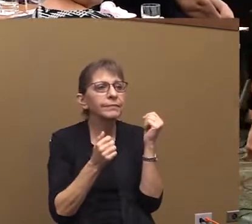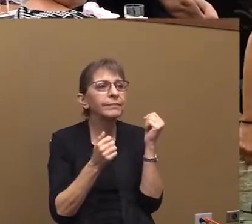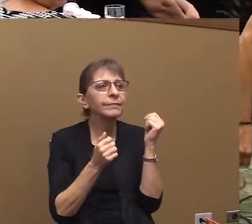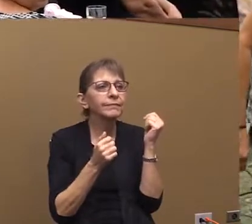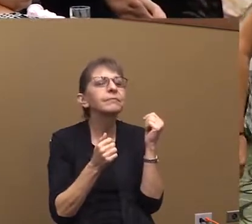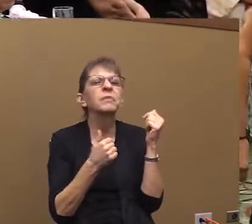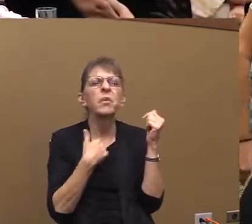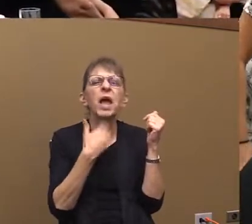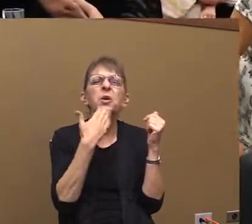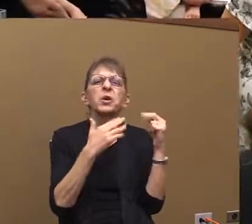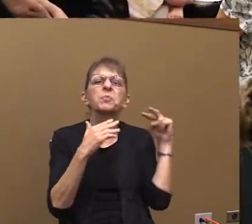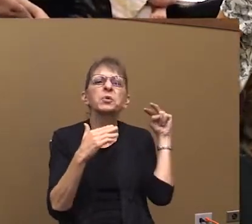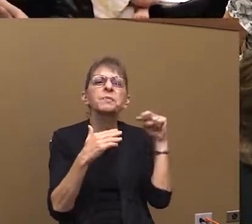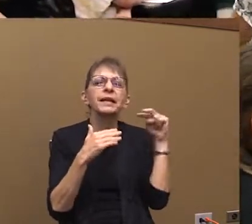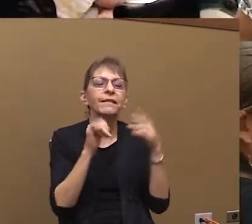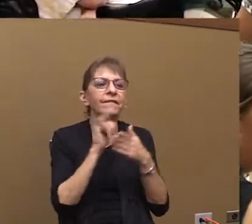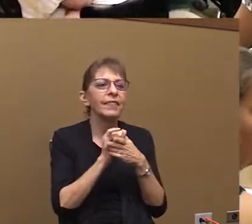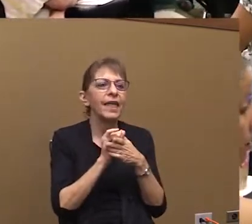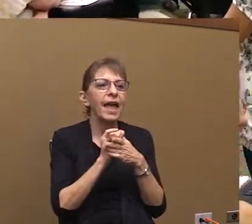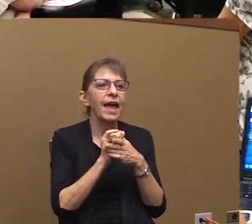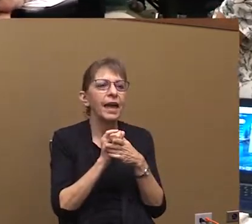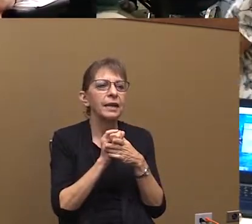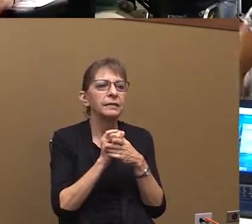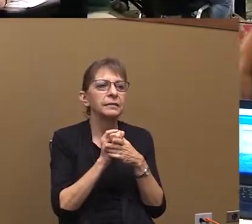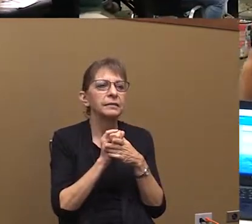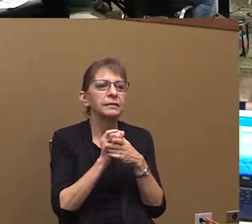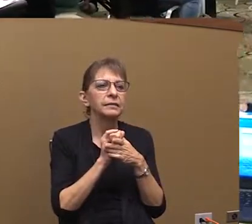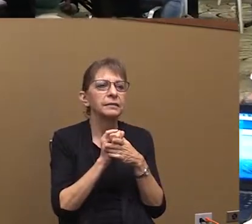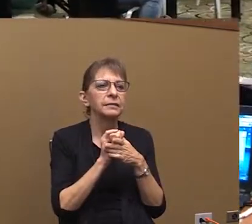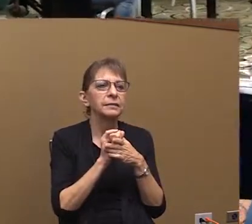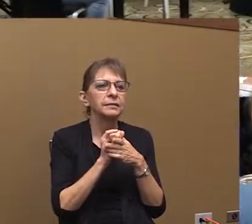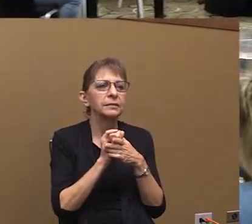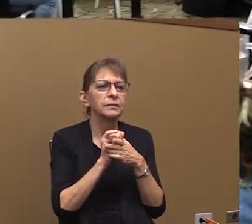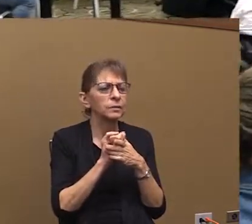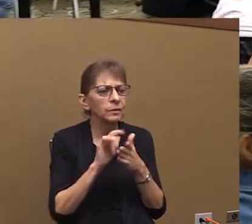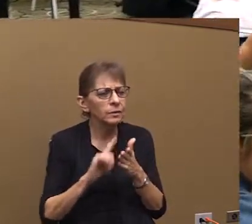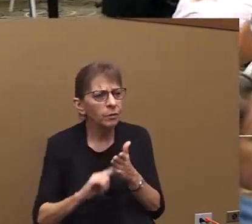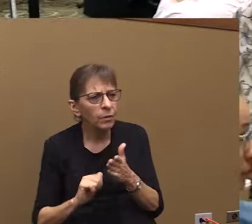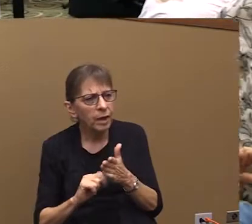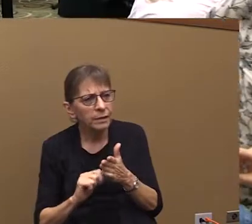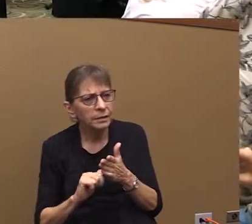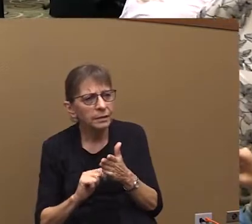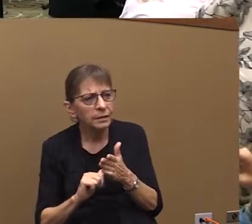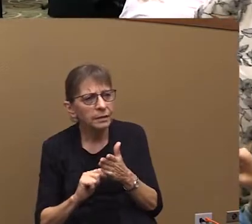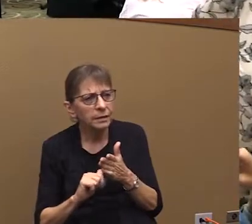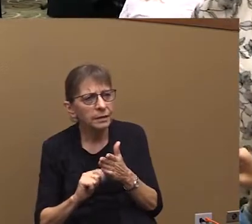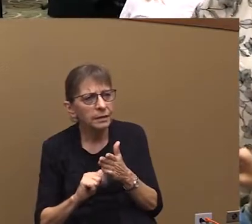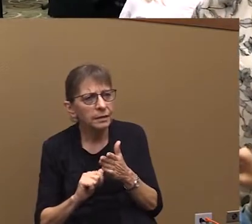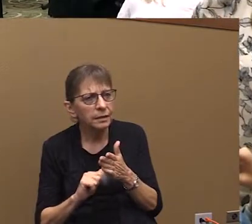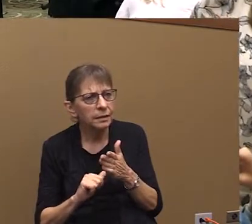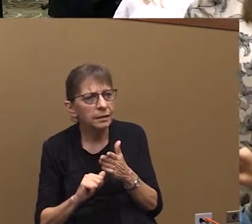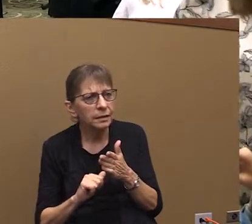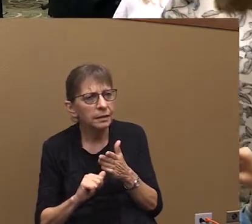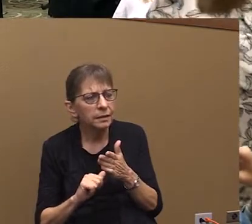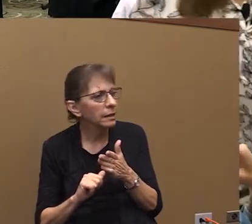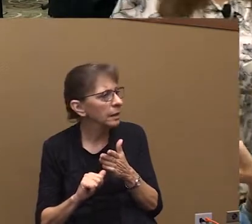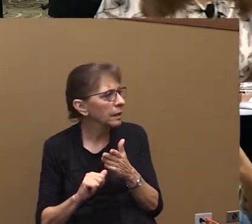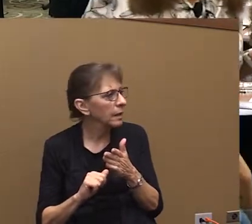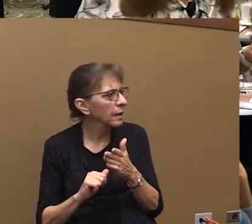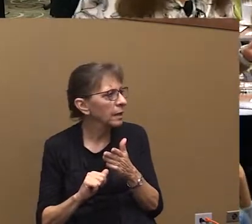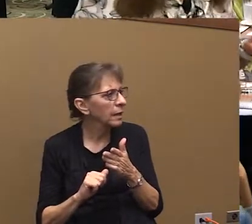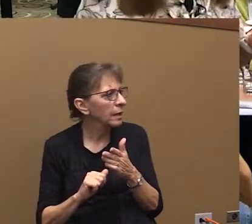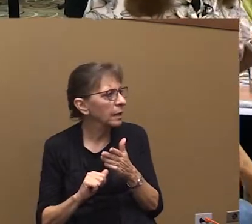good perspective that it's hashtag grandpa problems. That it was what? Hashtag grandpa problems. Oh,